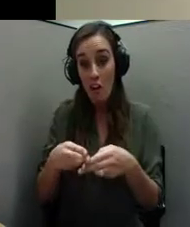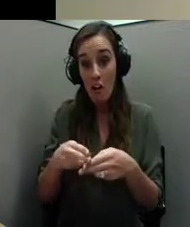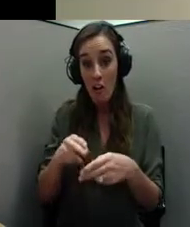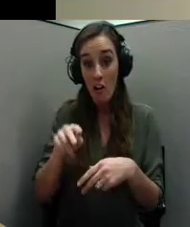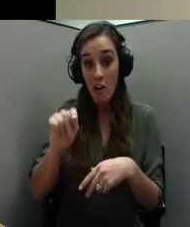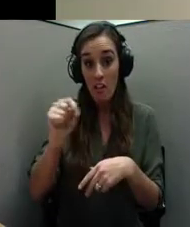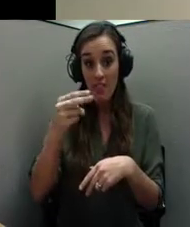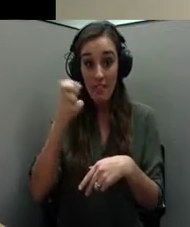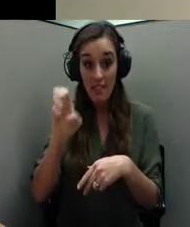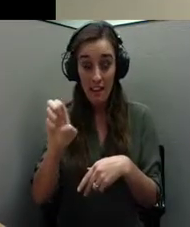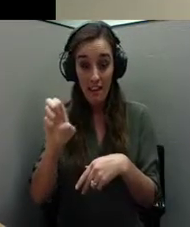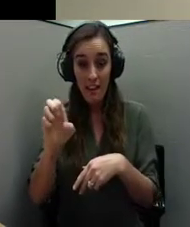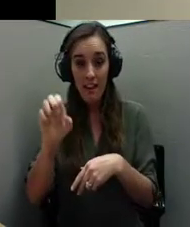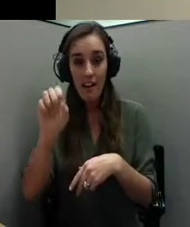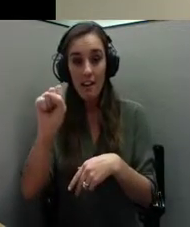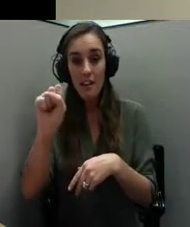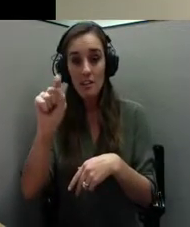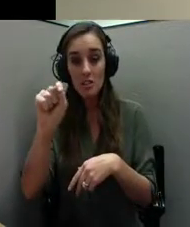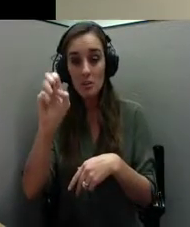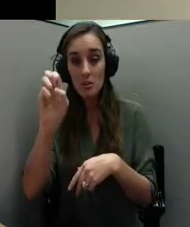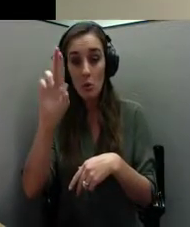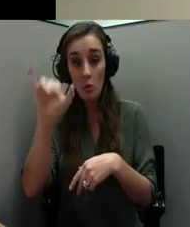Be brave.